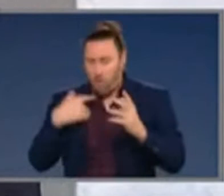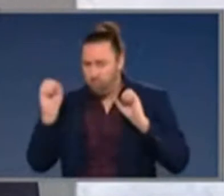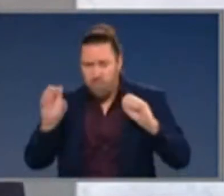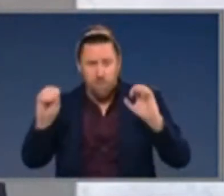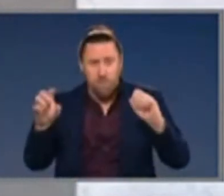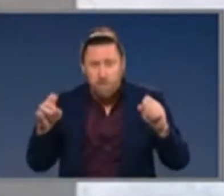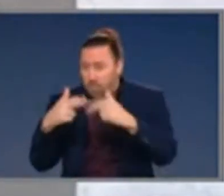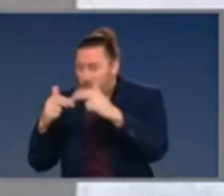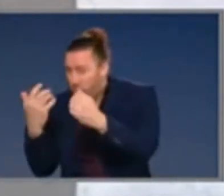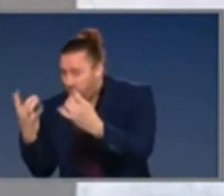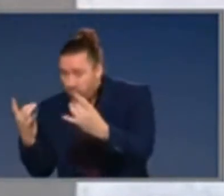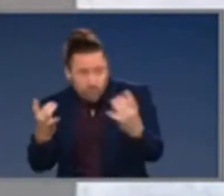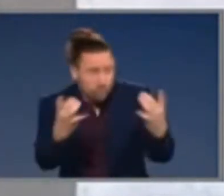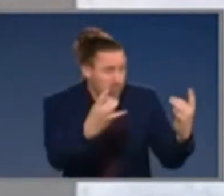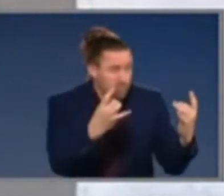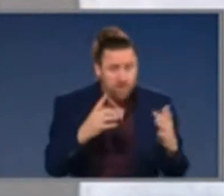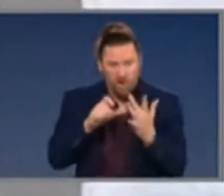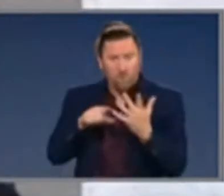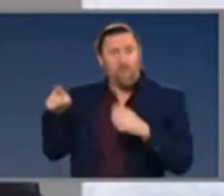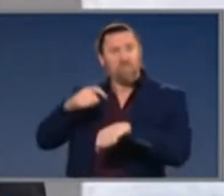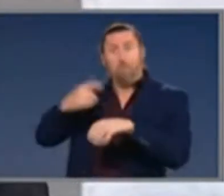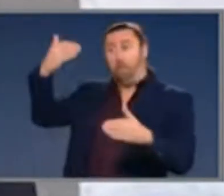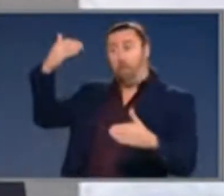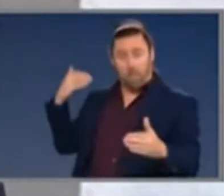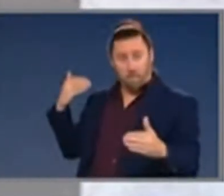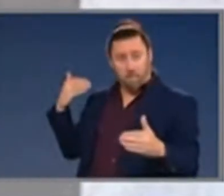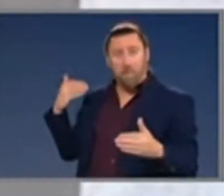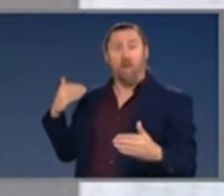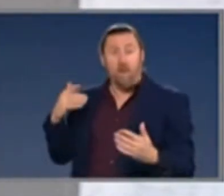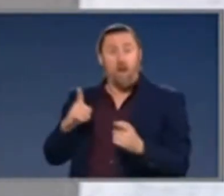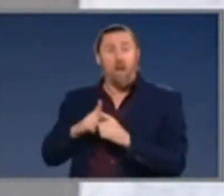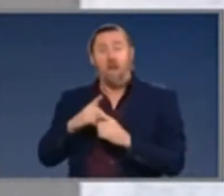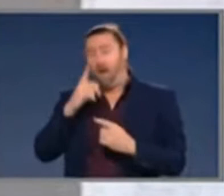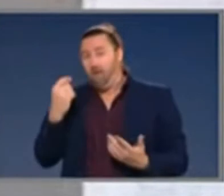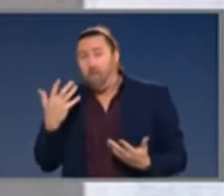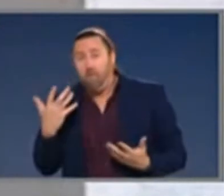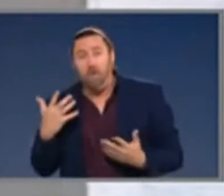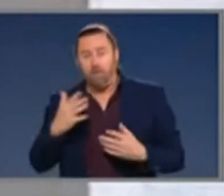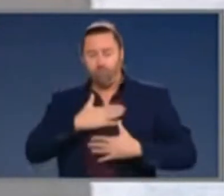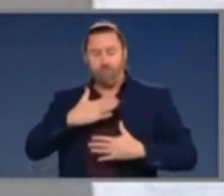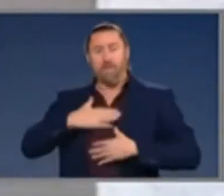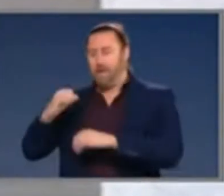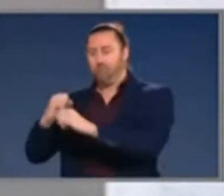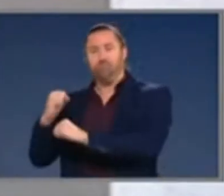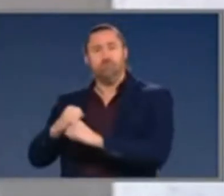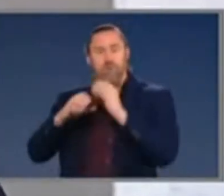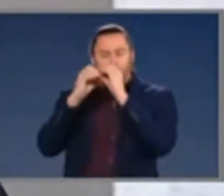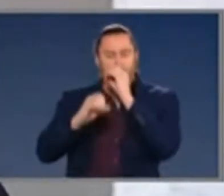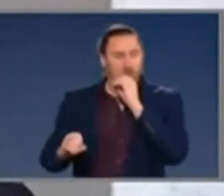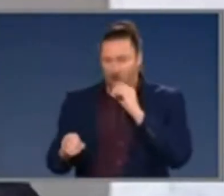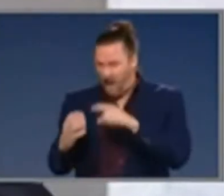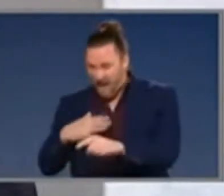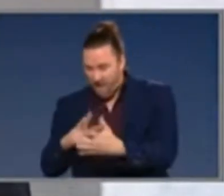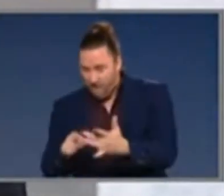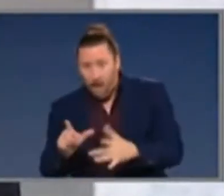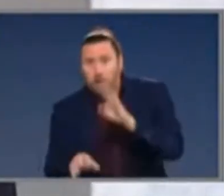in Victoria that has been built up, but obviously around the rest of the country. And as you say, you can put a respirator on a plane and you can move it between states very quickly. So